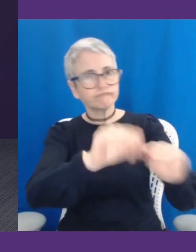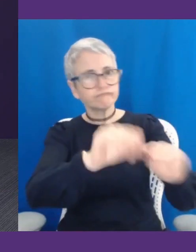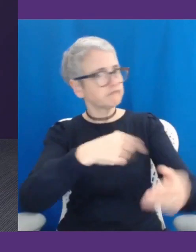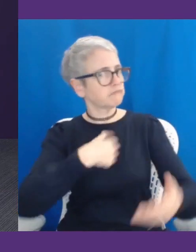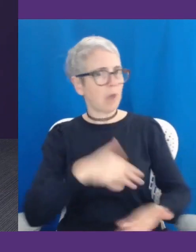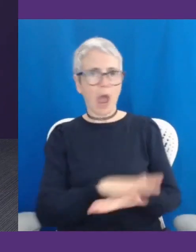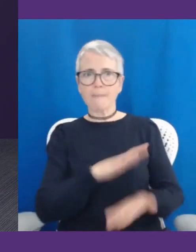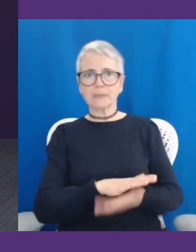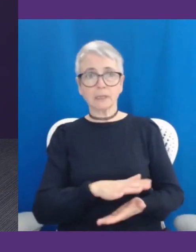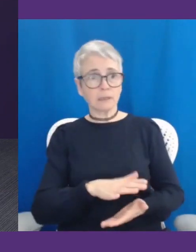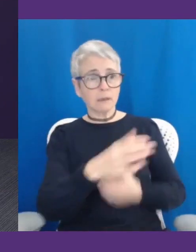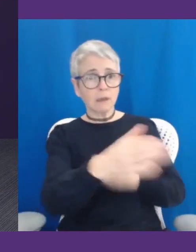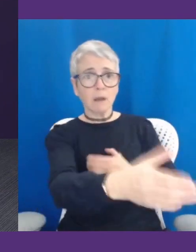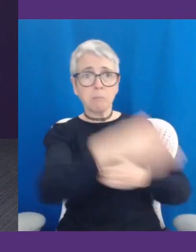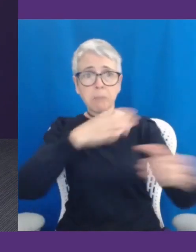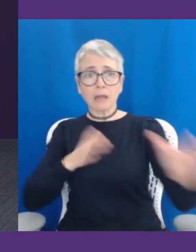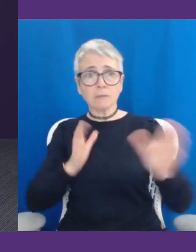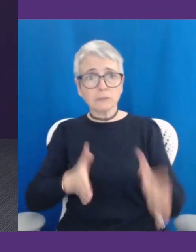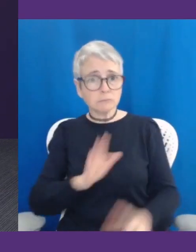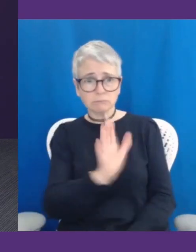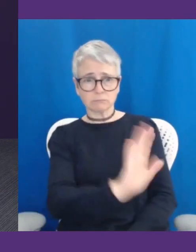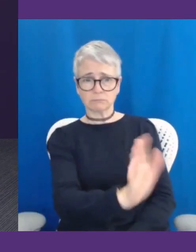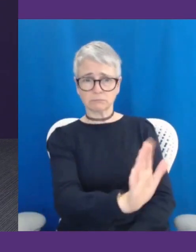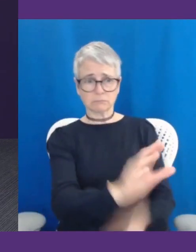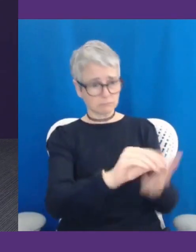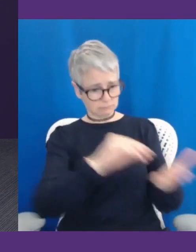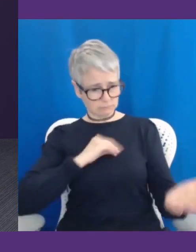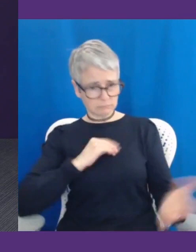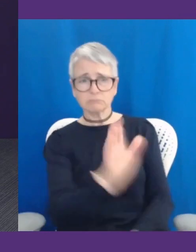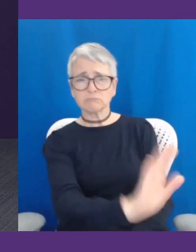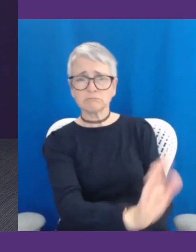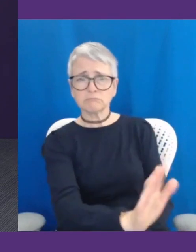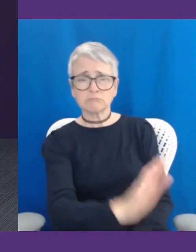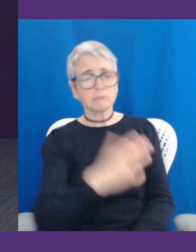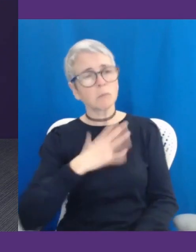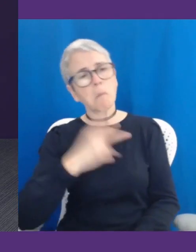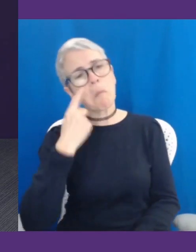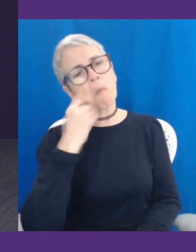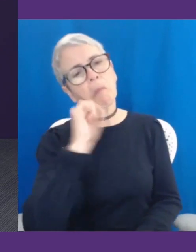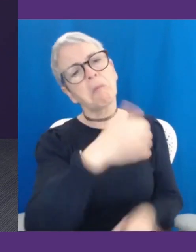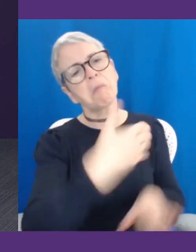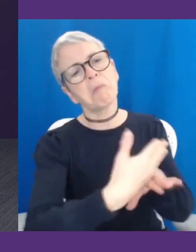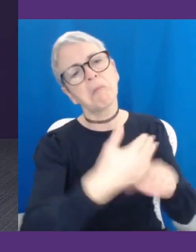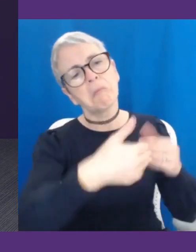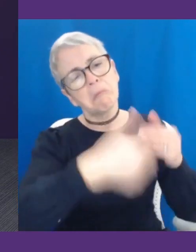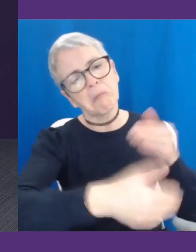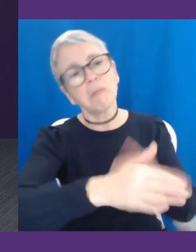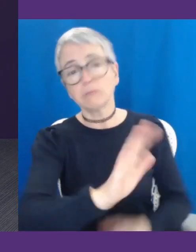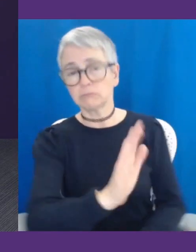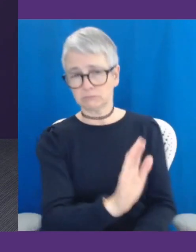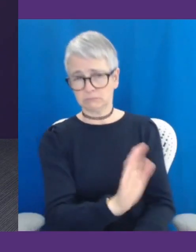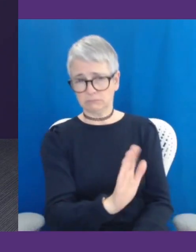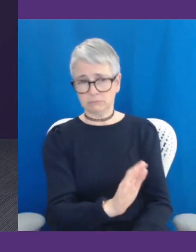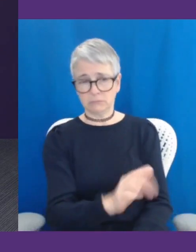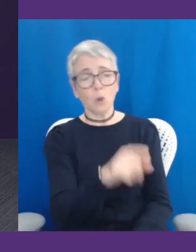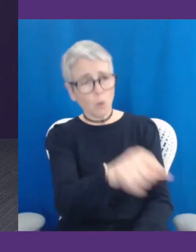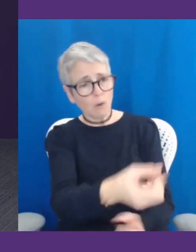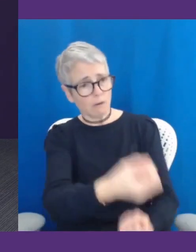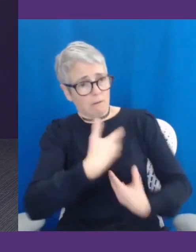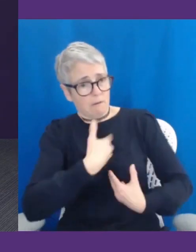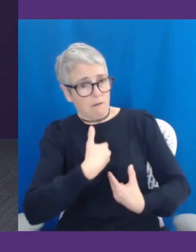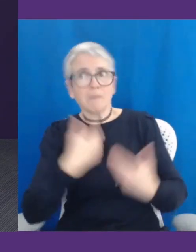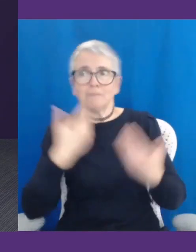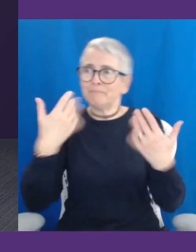any publicity. I don't even want a LinkedIn post. If you want to tell us actually how this has benefited somebody, whether it's a customer or one of your